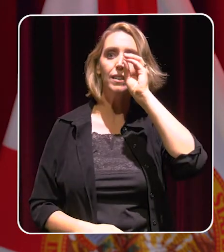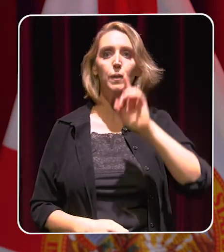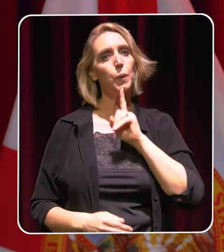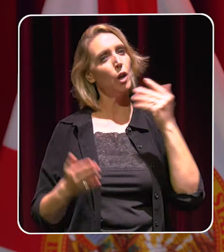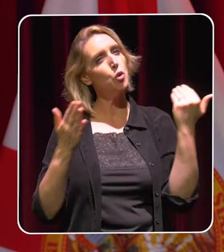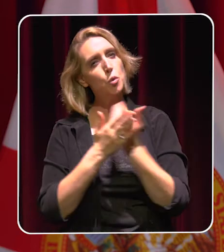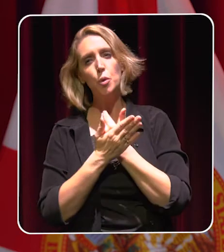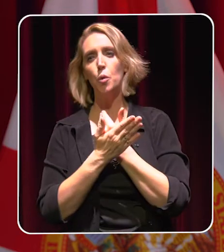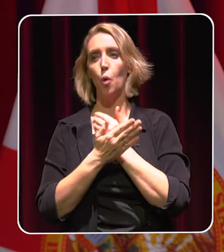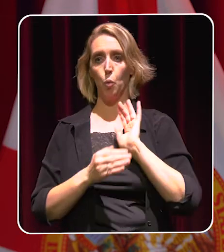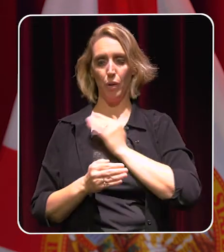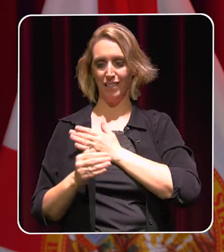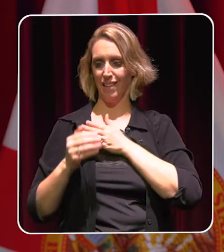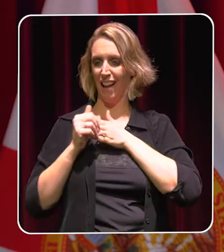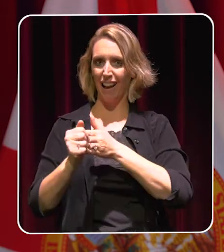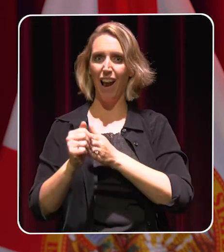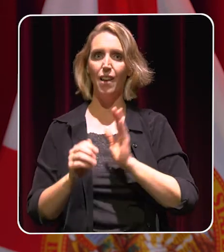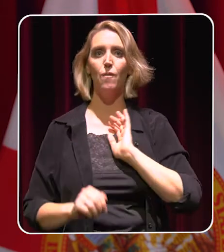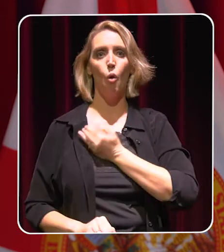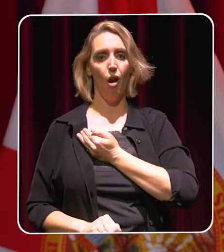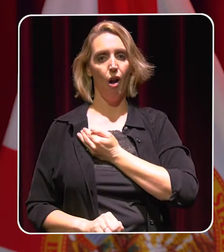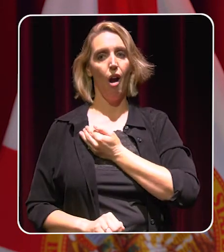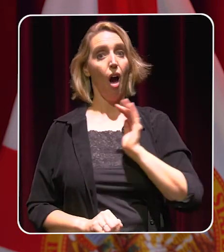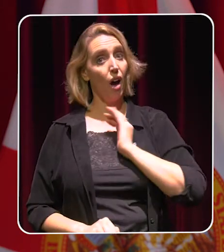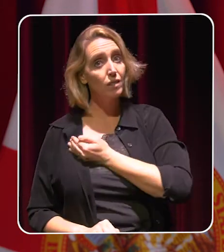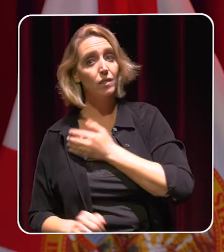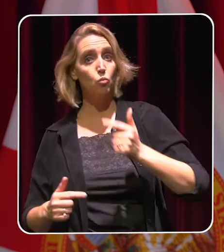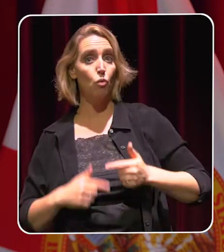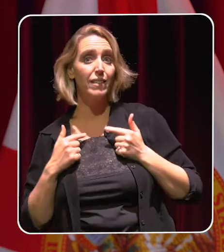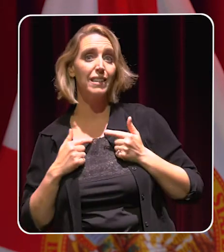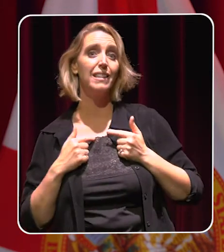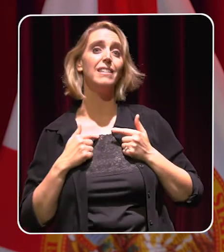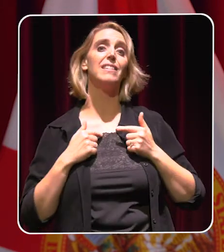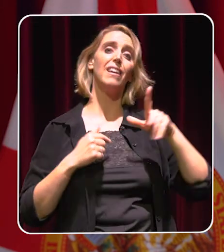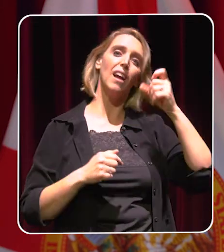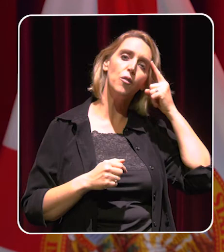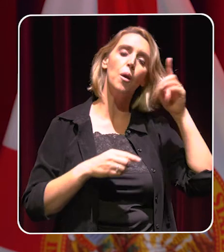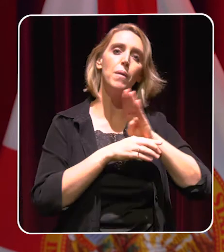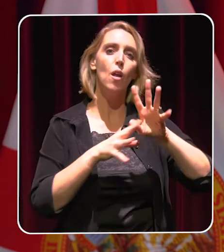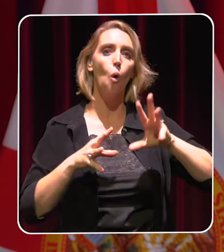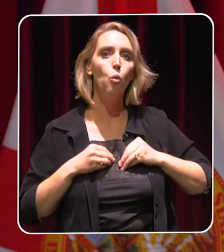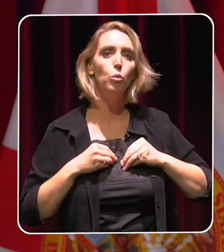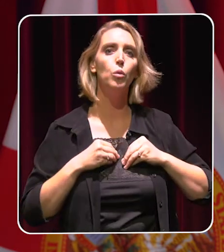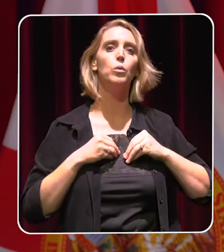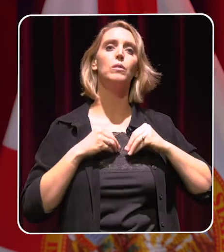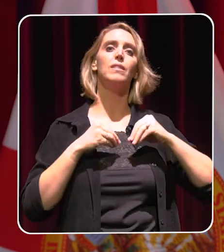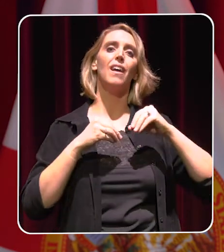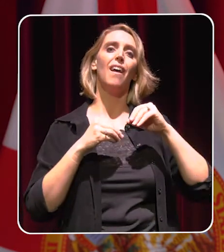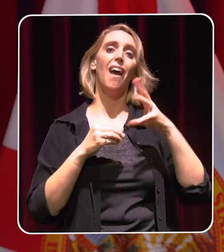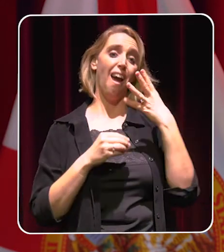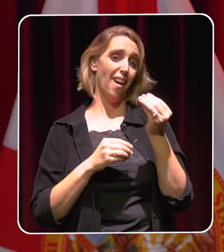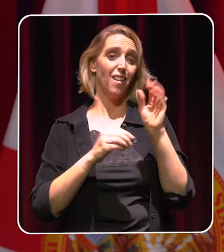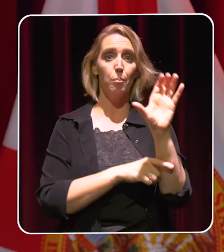result is a new and well-informed guide for residents, local officials, developers, business owners, and